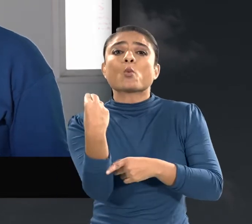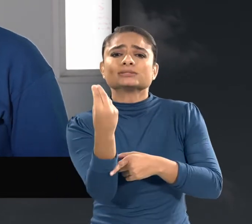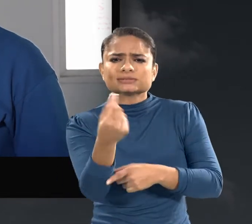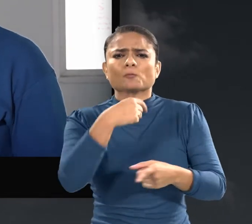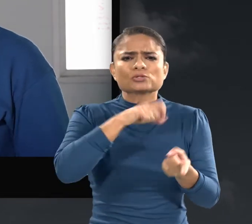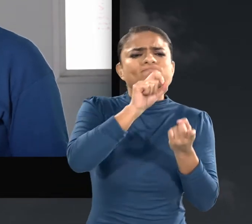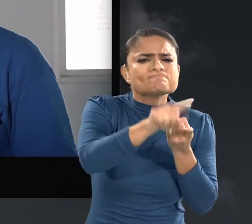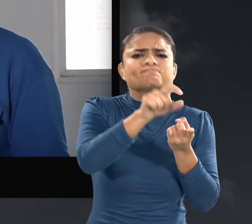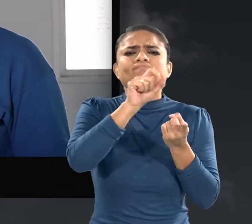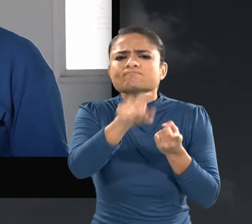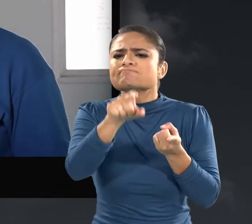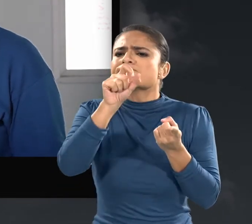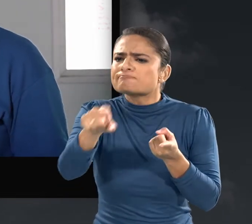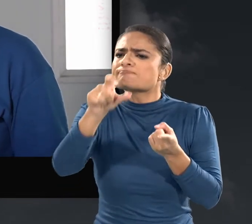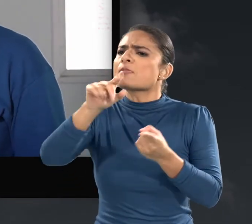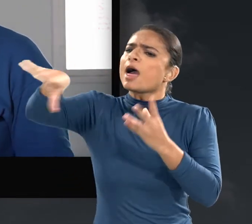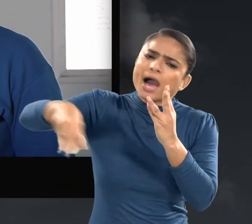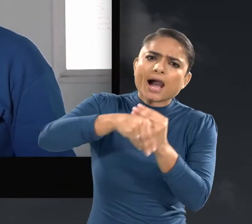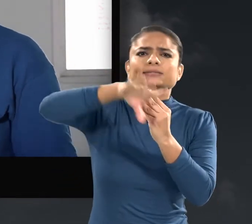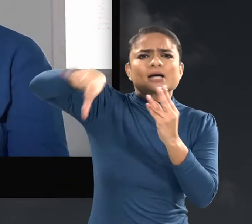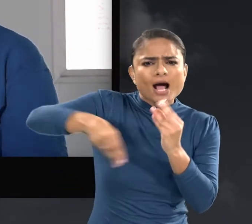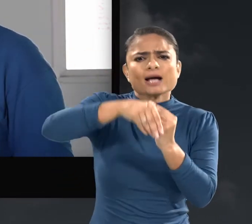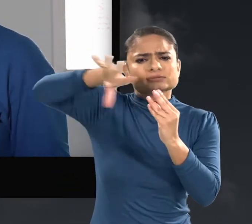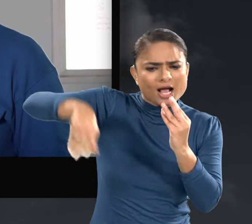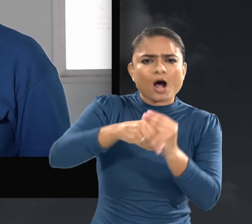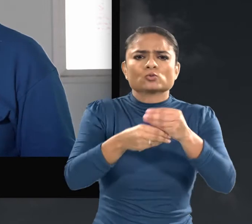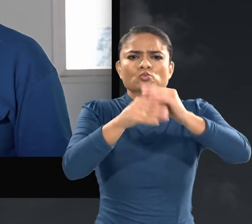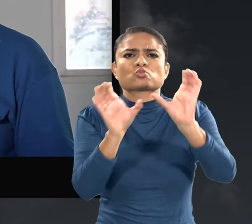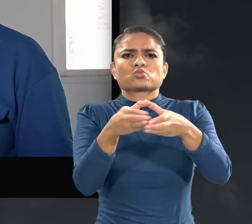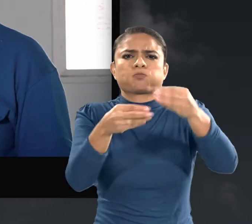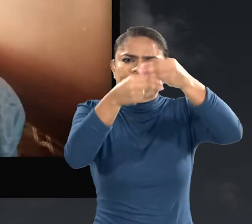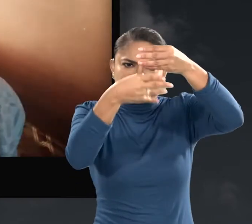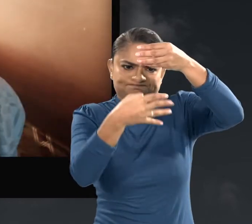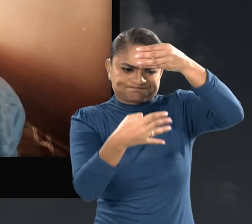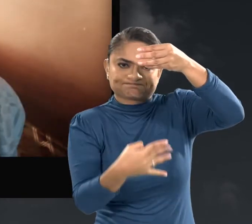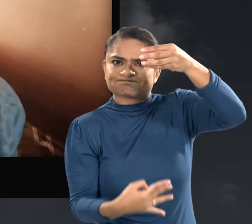WhatsApp everybody, then we add somebody in the group.